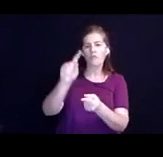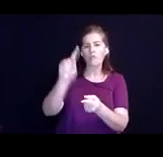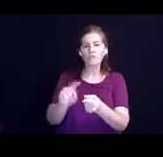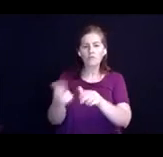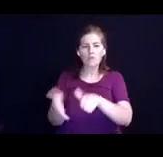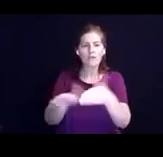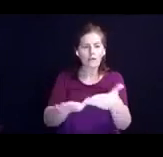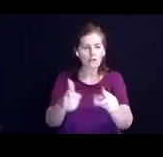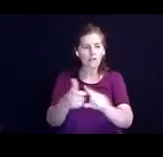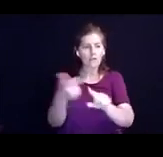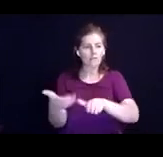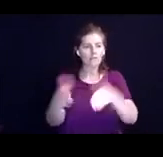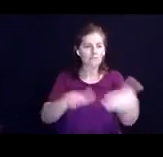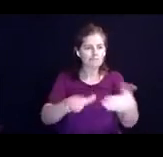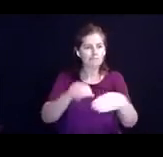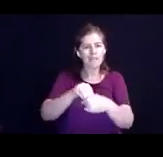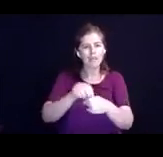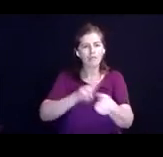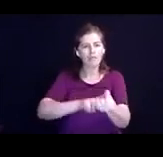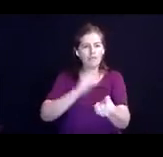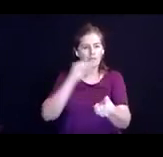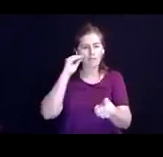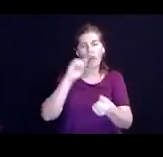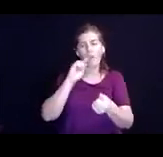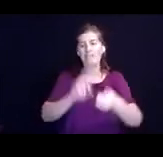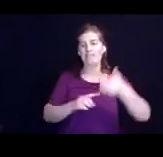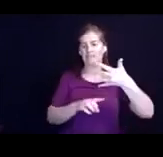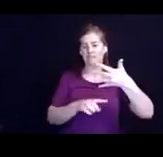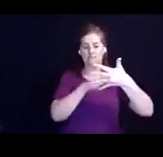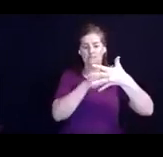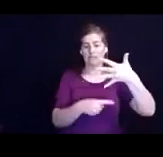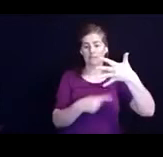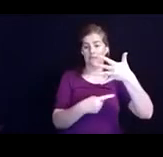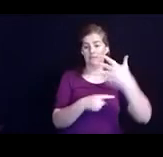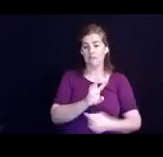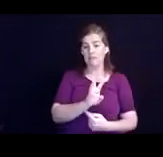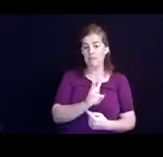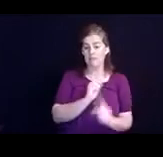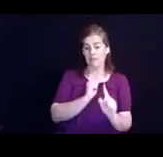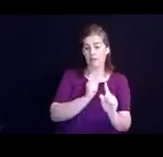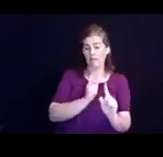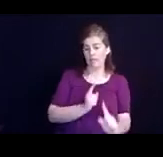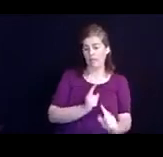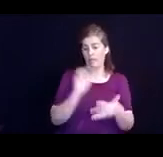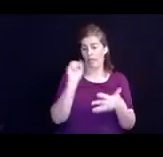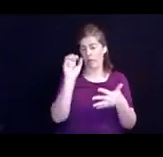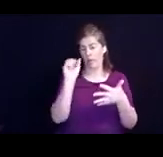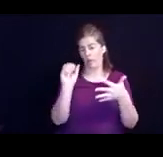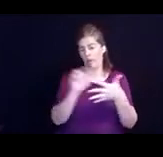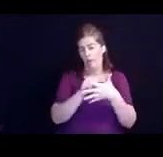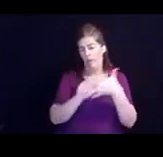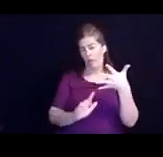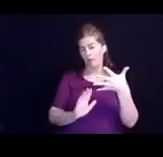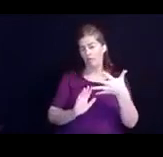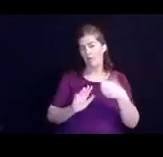homes. There are 6 sub-objectives, if you will, that we have been reciting now as the primary aims of